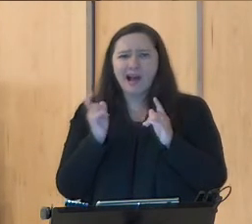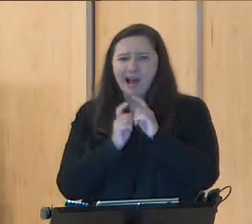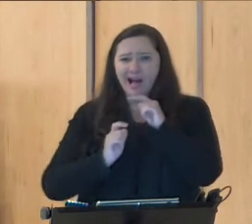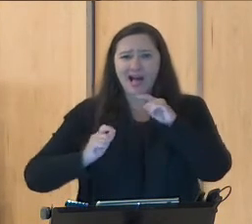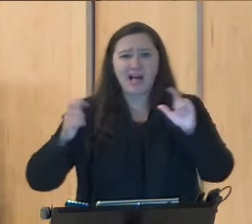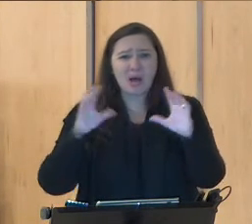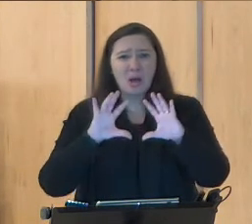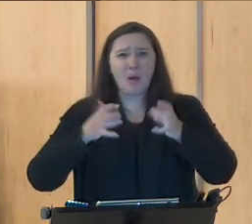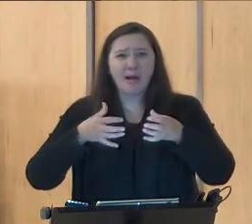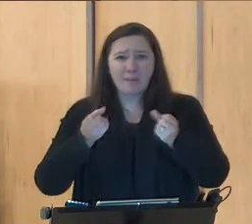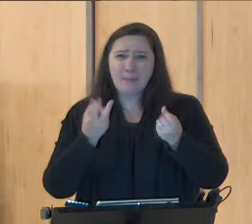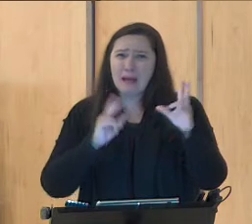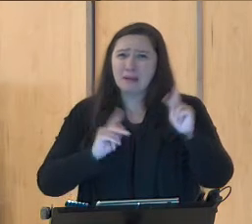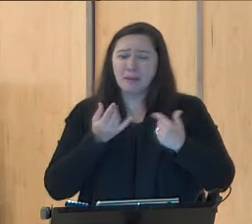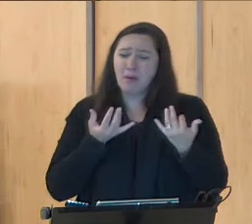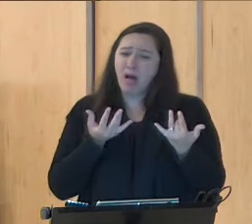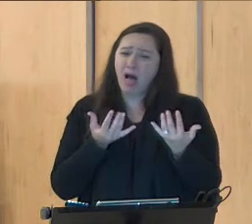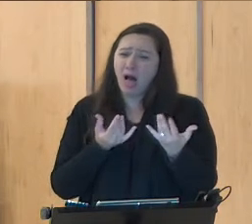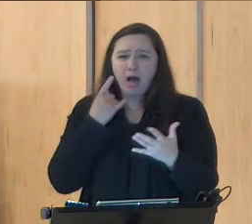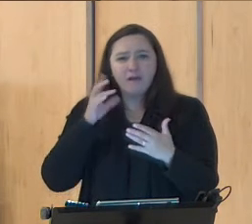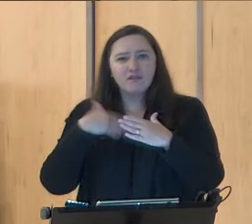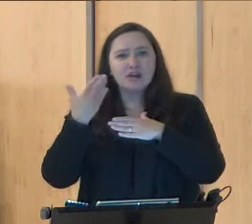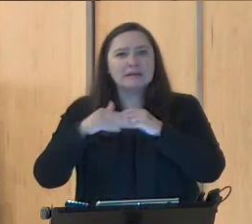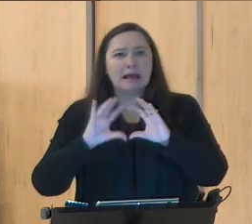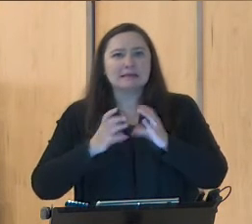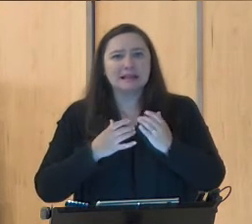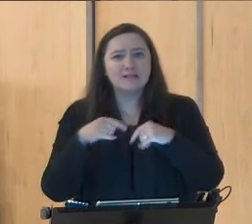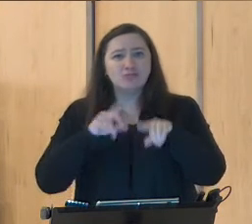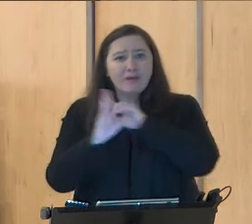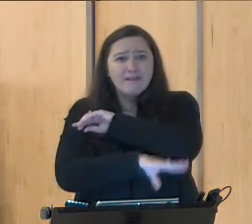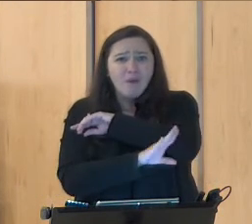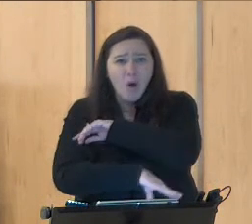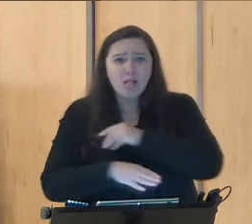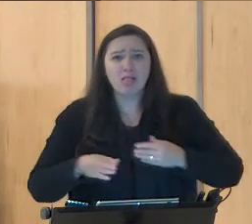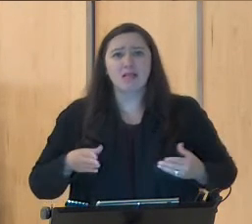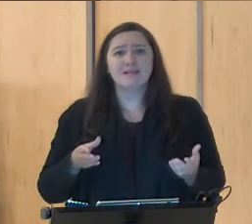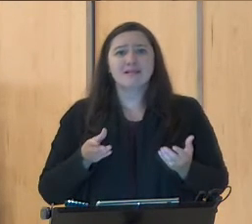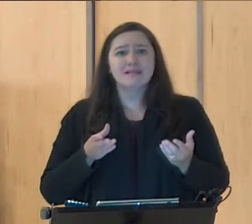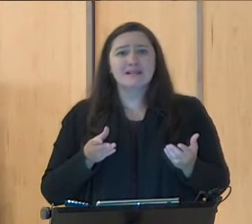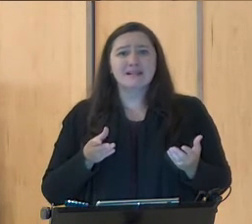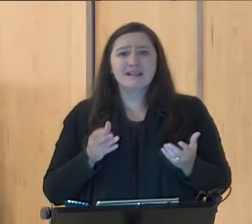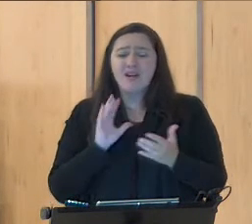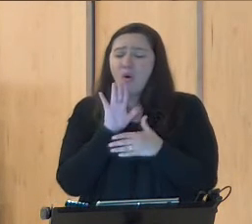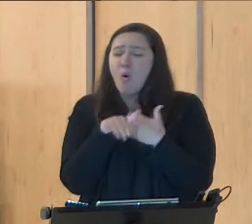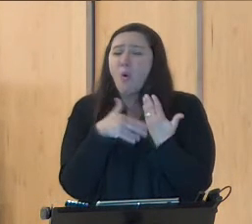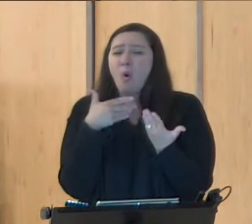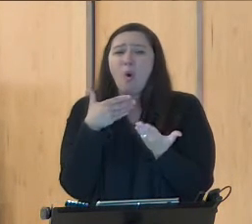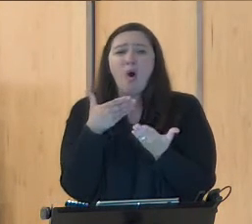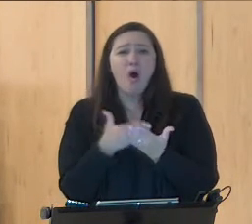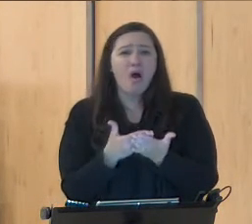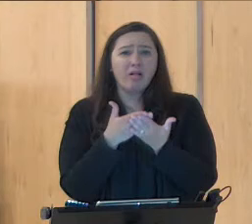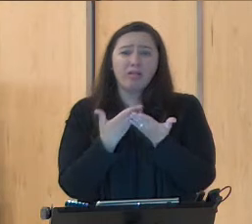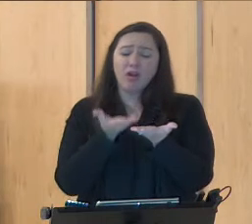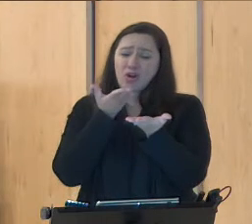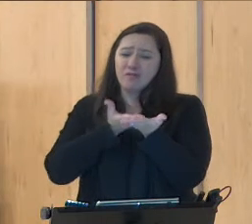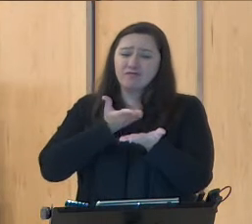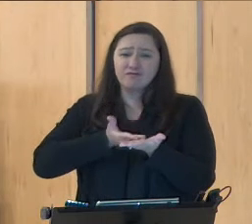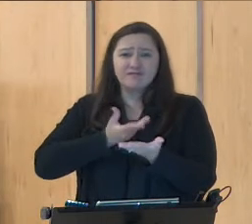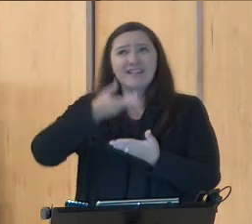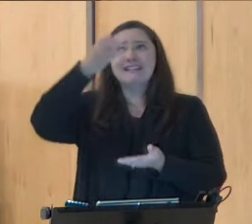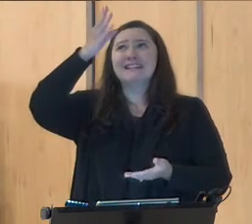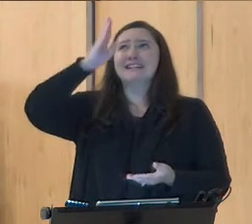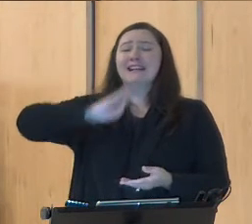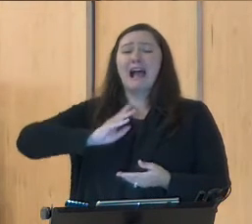group of people waiting in line to start that class this coming fall. All of these are evidence of